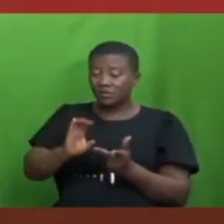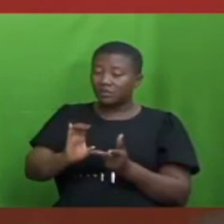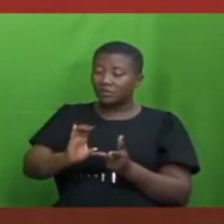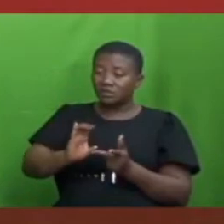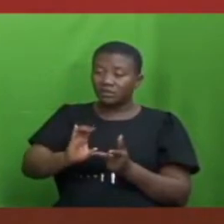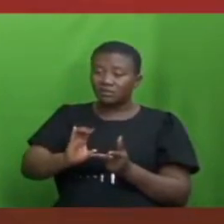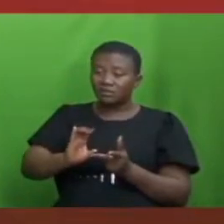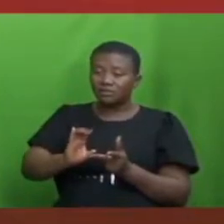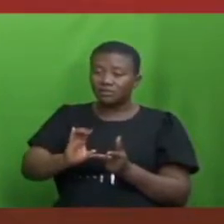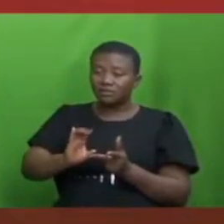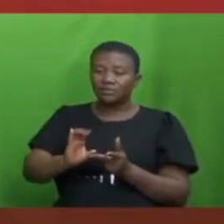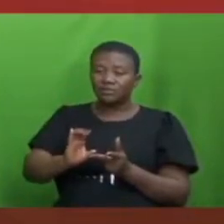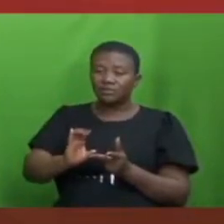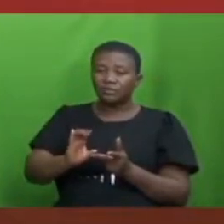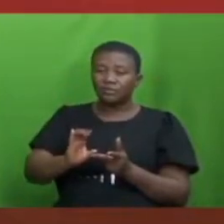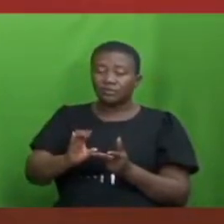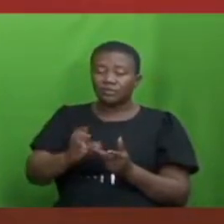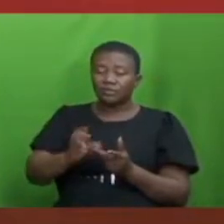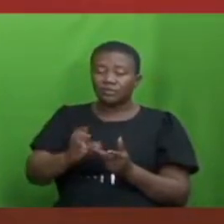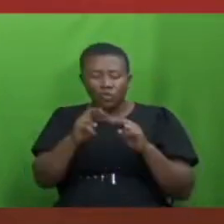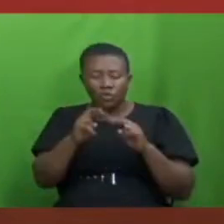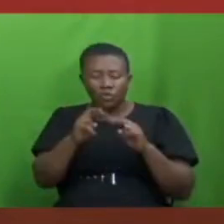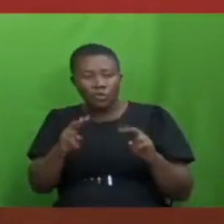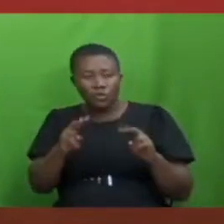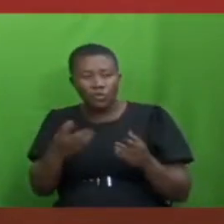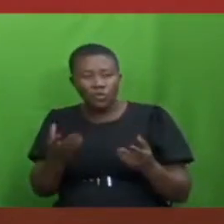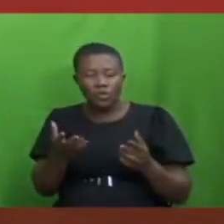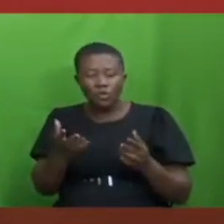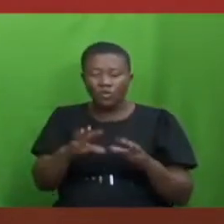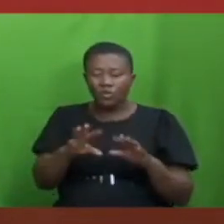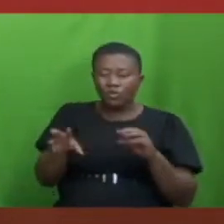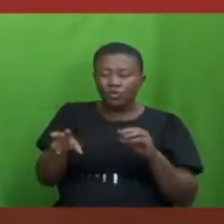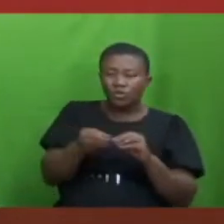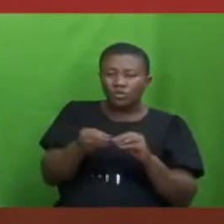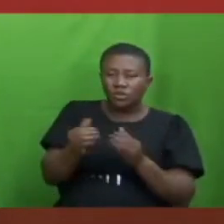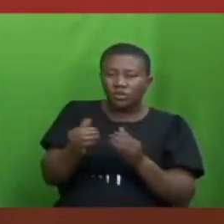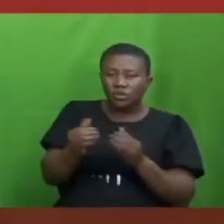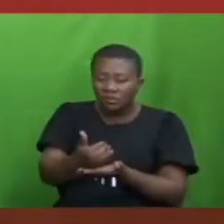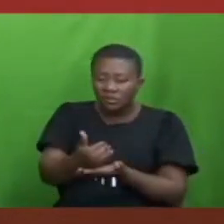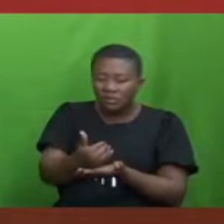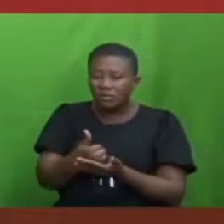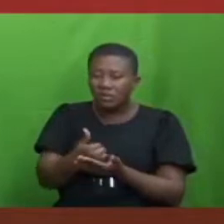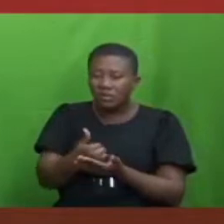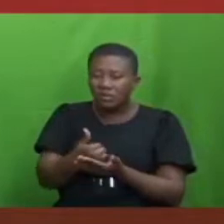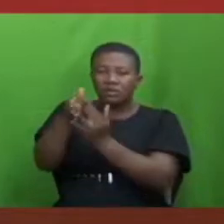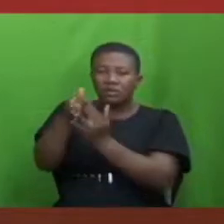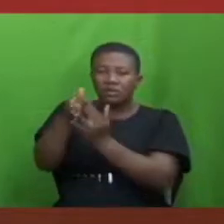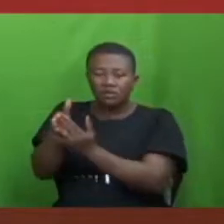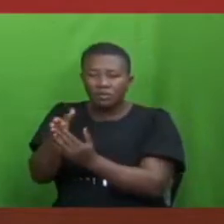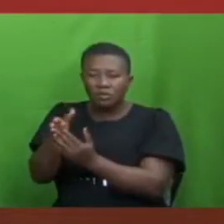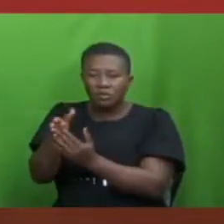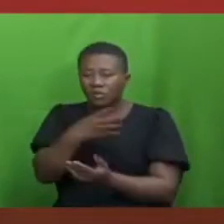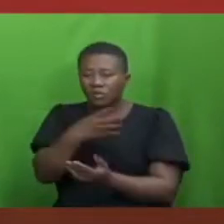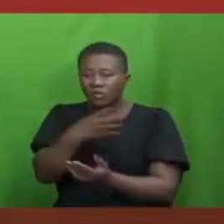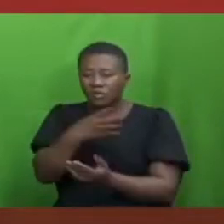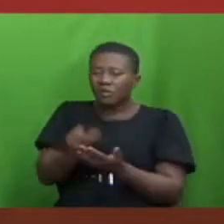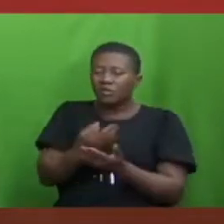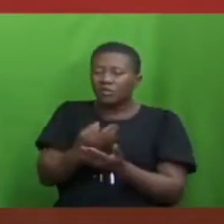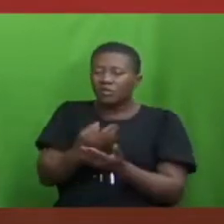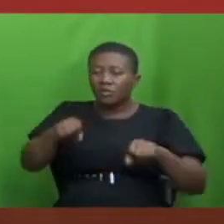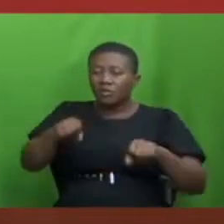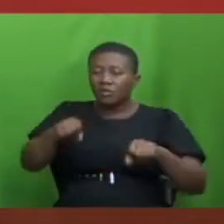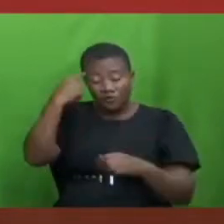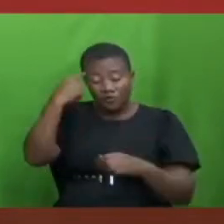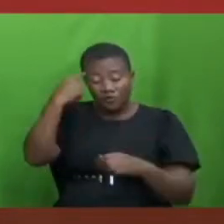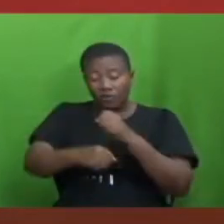C, an analysis of the total revenue, expenditure, and financing performance for a period